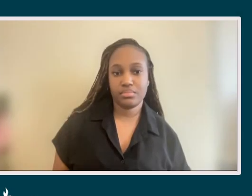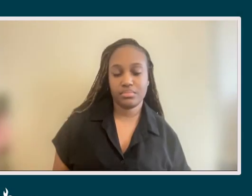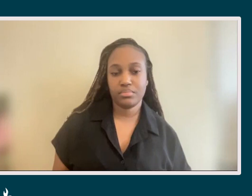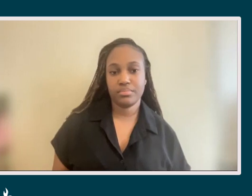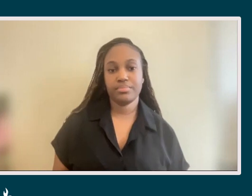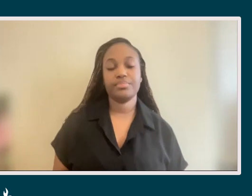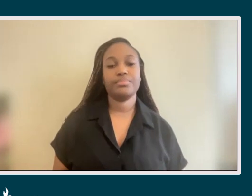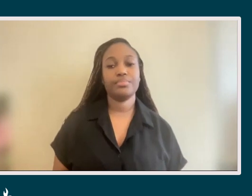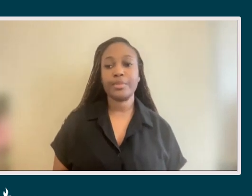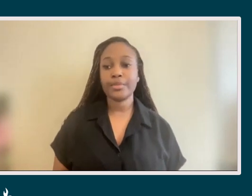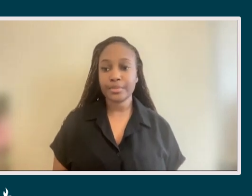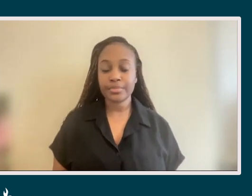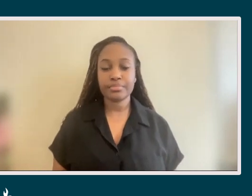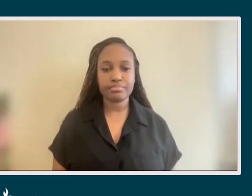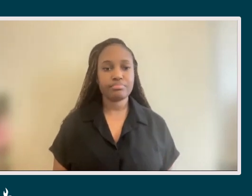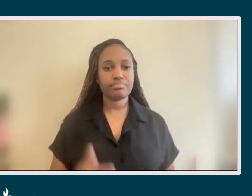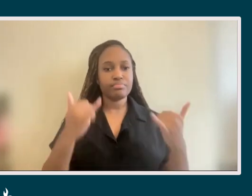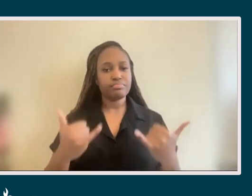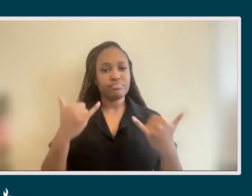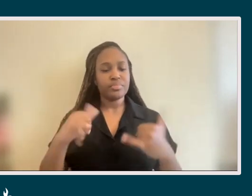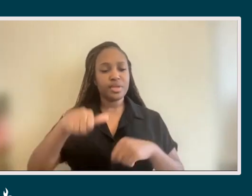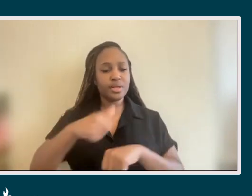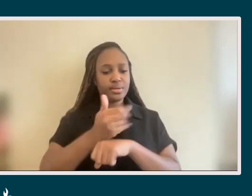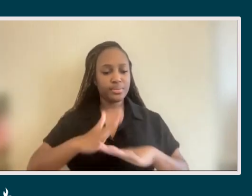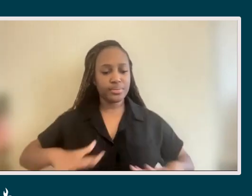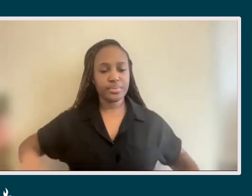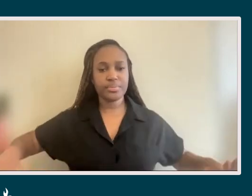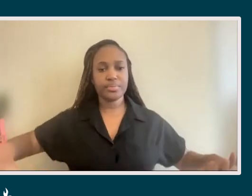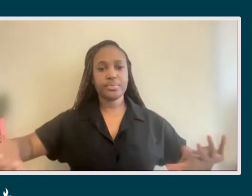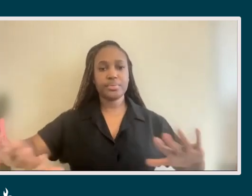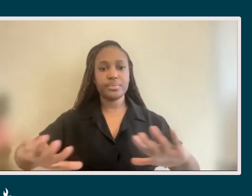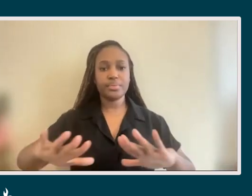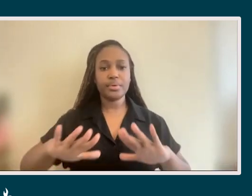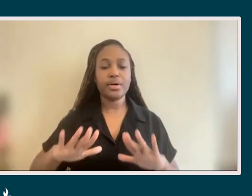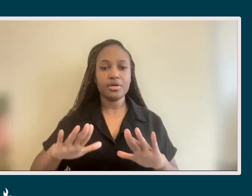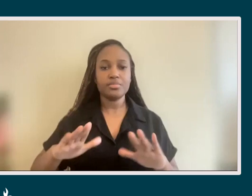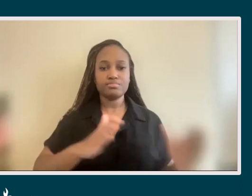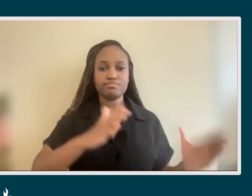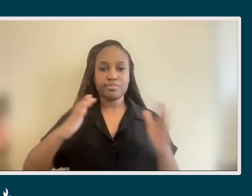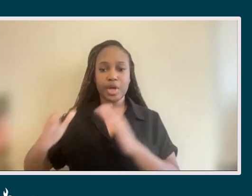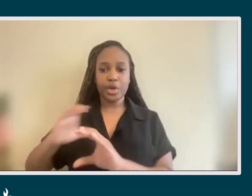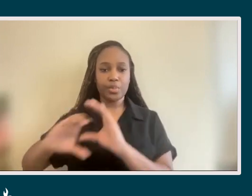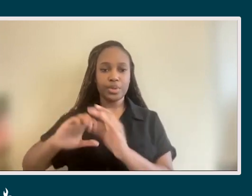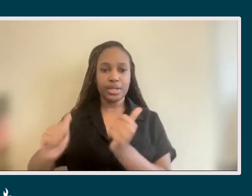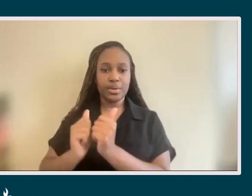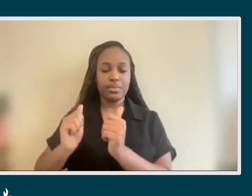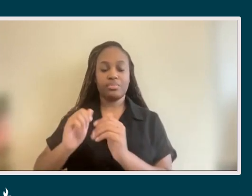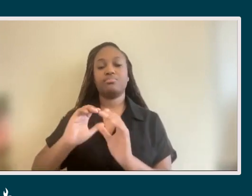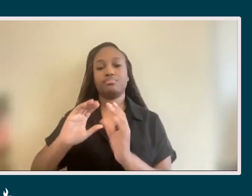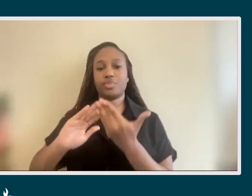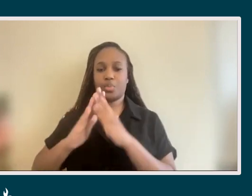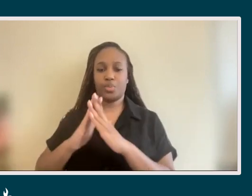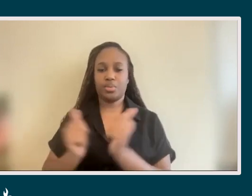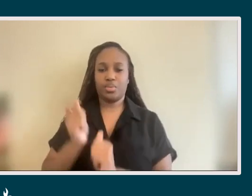As we set the space and move into community with you all, just a reminder that we do